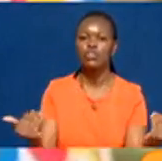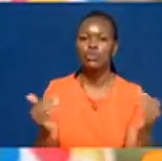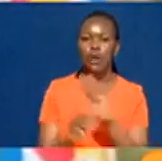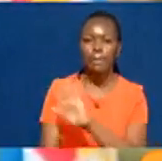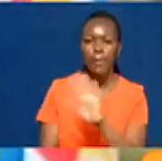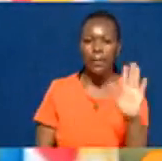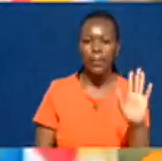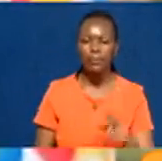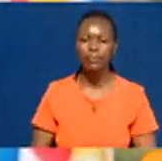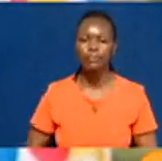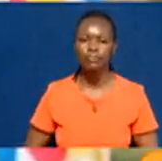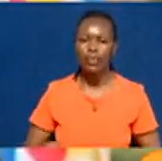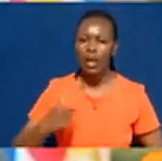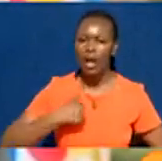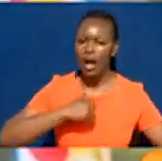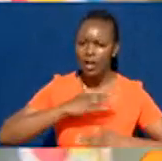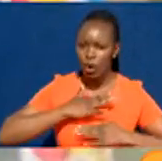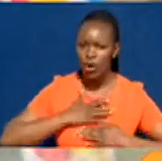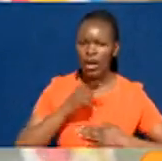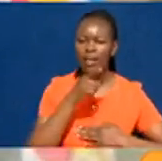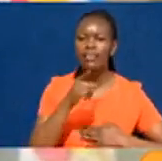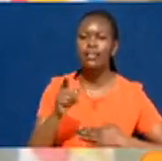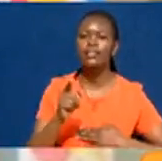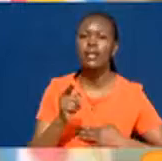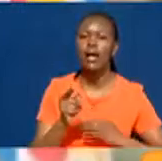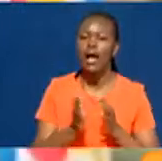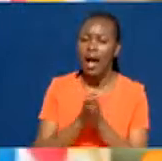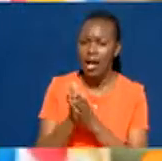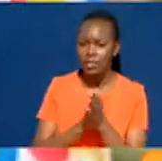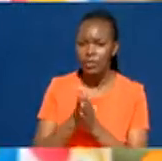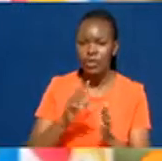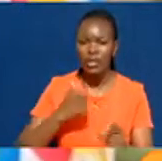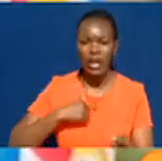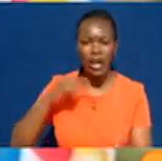I honor this aspiration, and I am committed to do